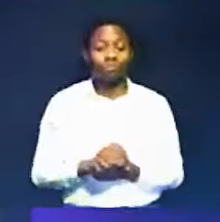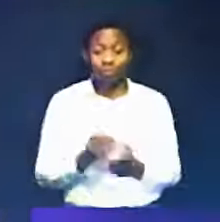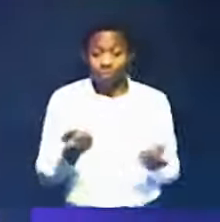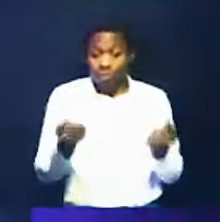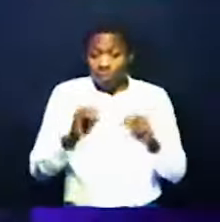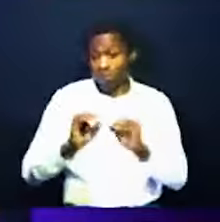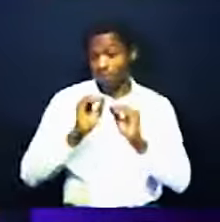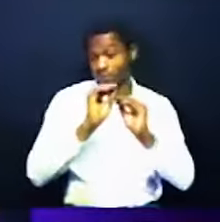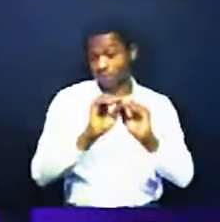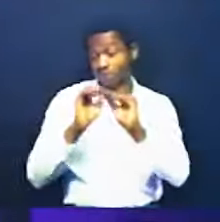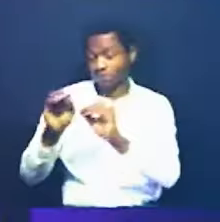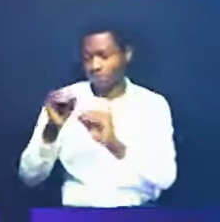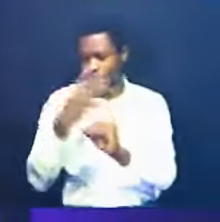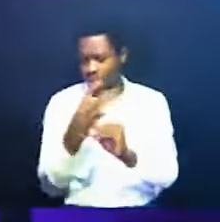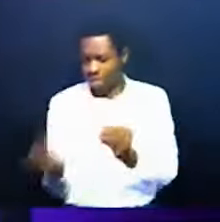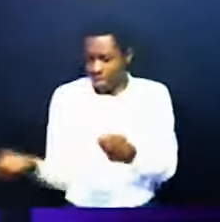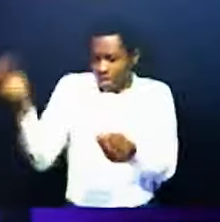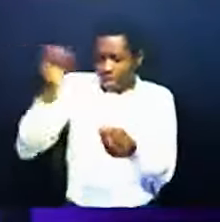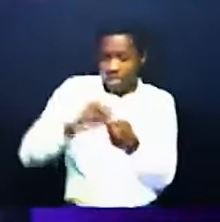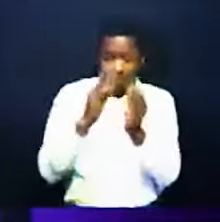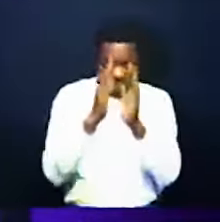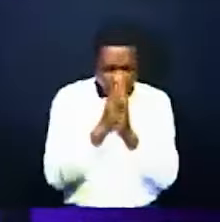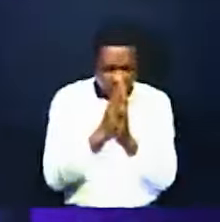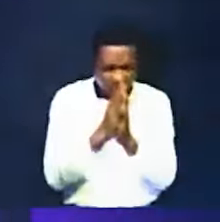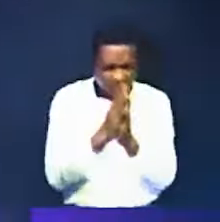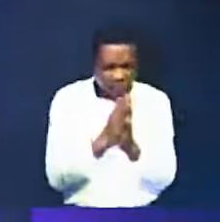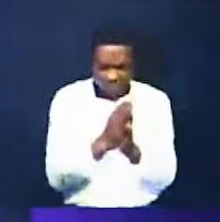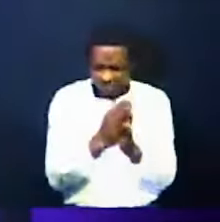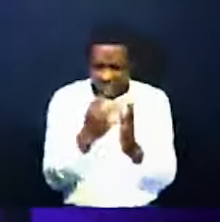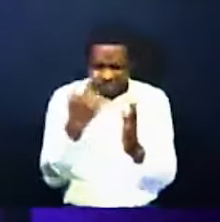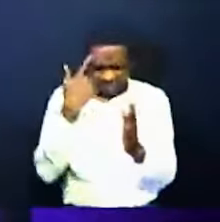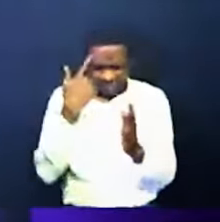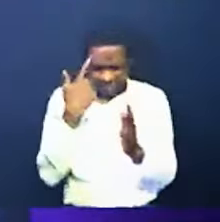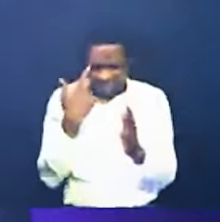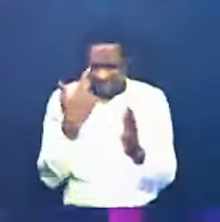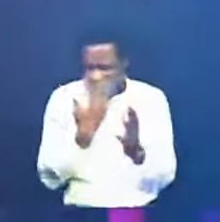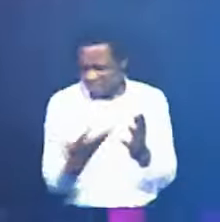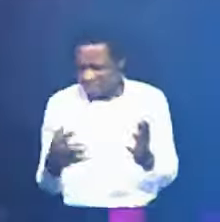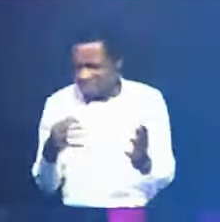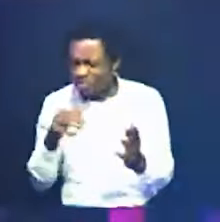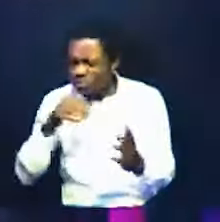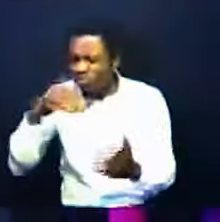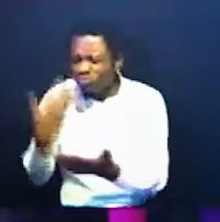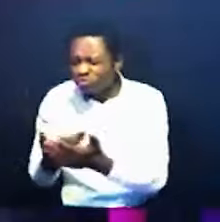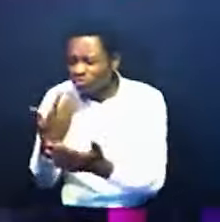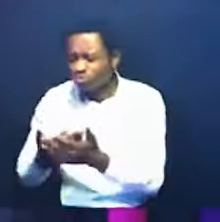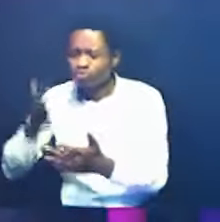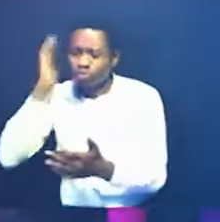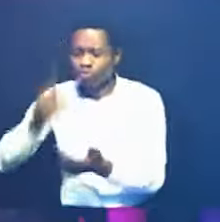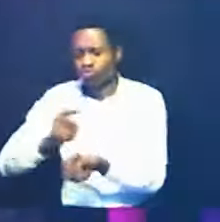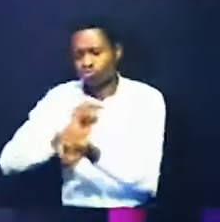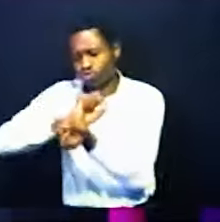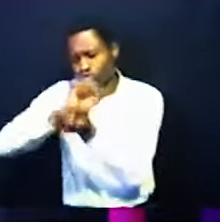teach and we pray, unpleasant situations will change for the